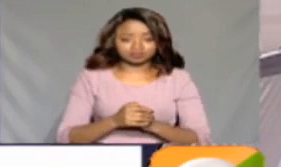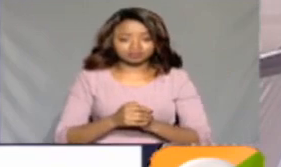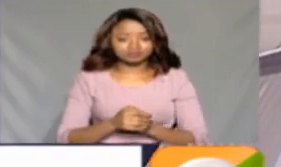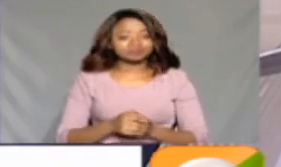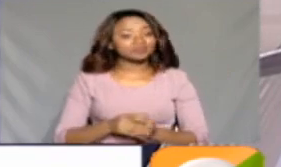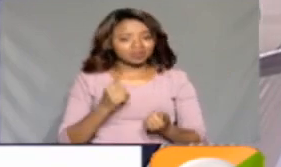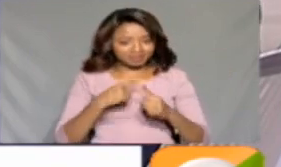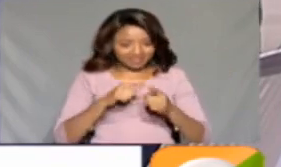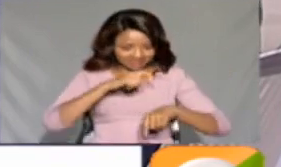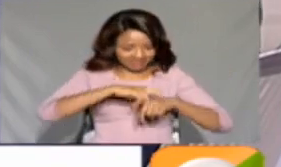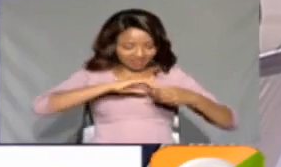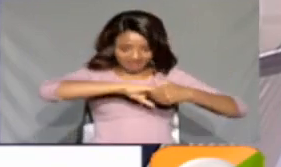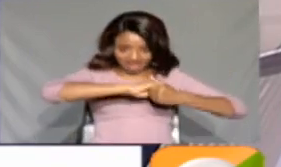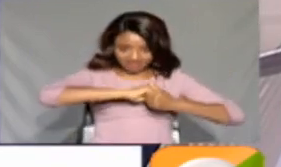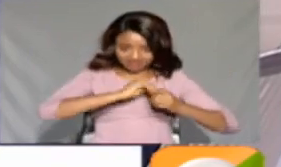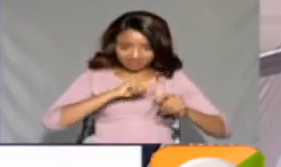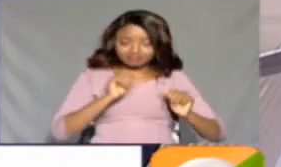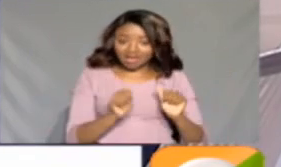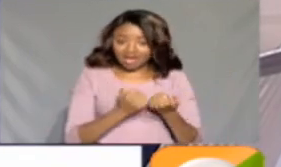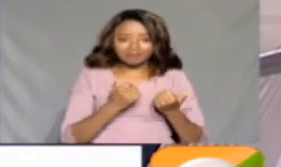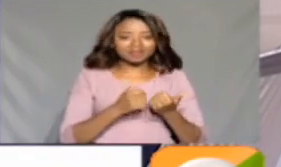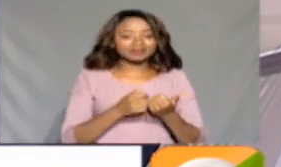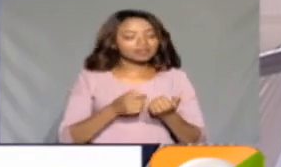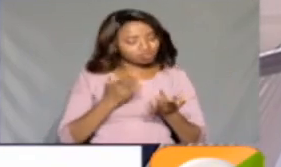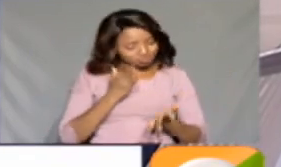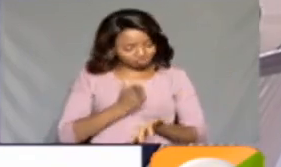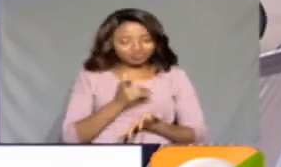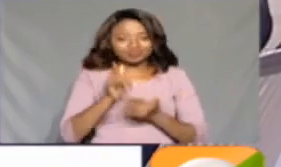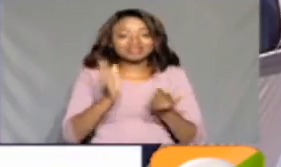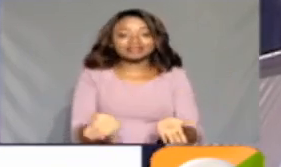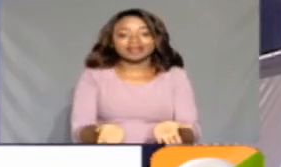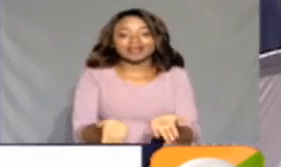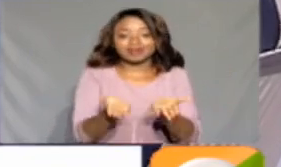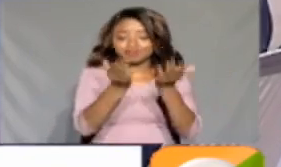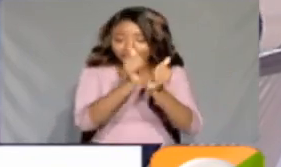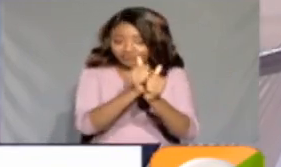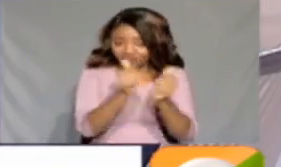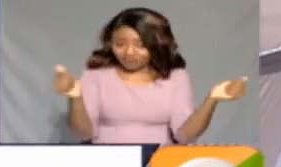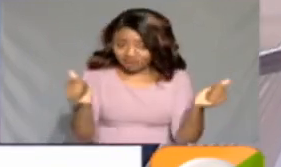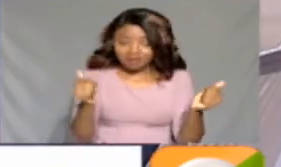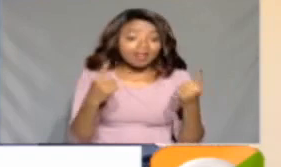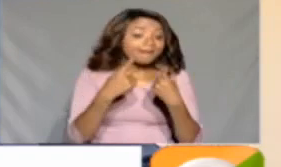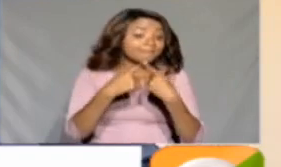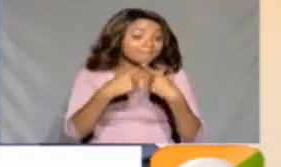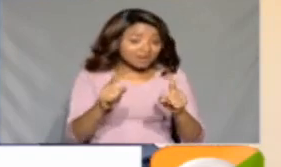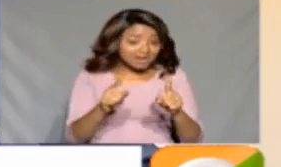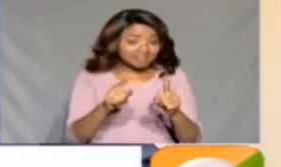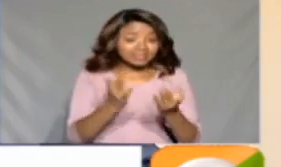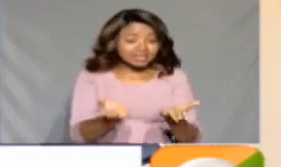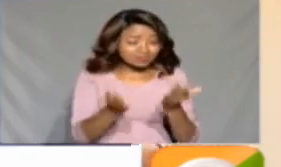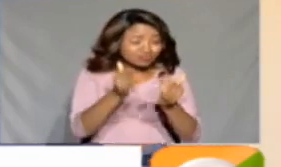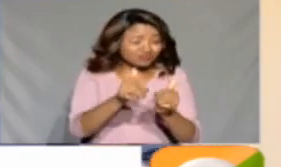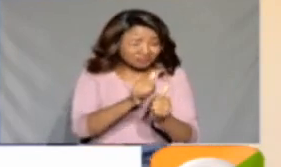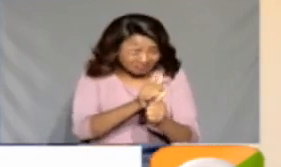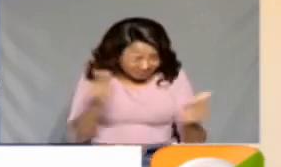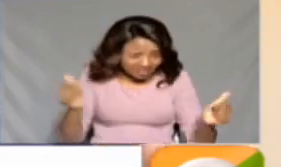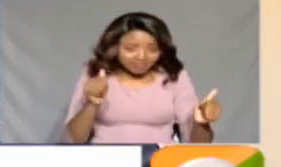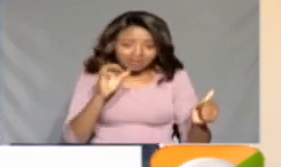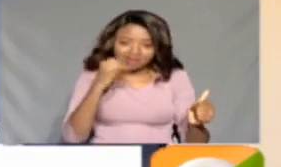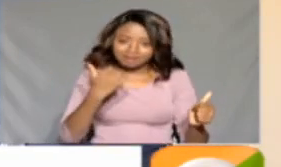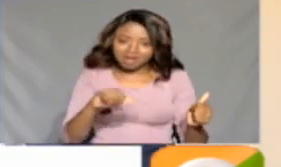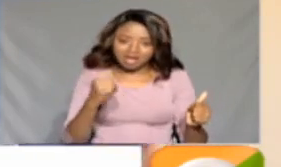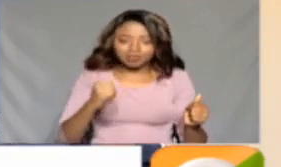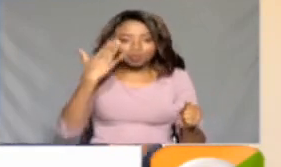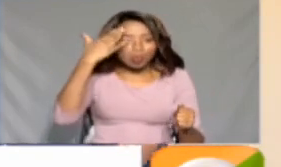handshake. Yeah, that has happened the since the handshake. It's not doing very well. No, it's not doing well. You know that for a fact. Well, and that is because of a combination of other factors. But it would be